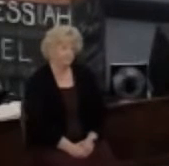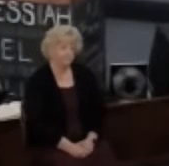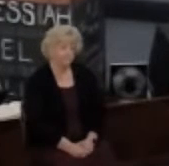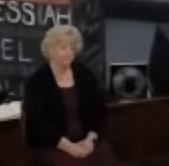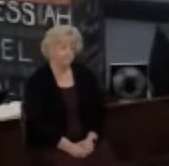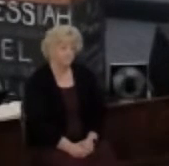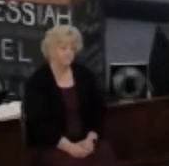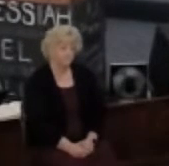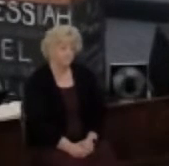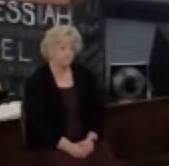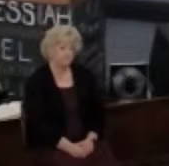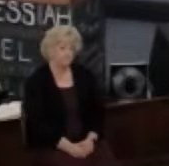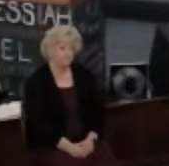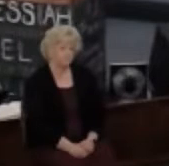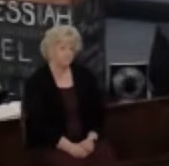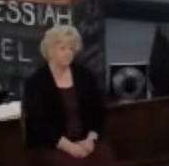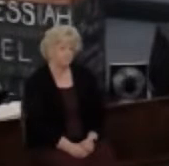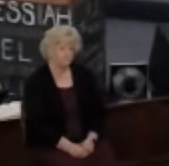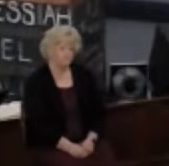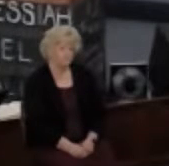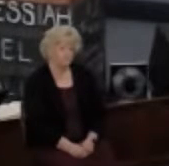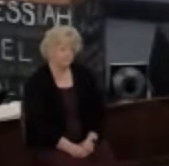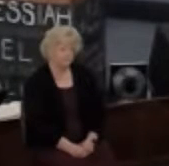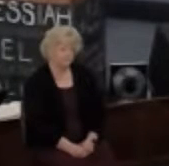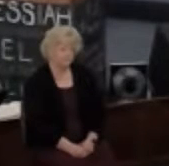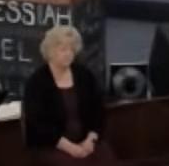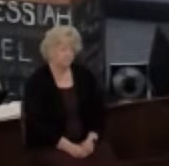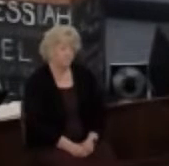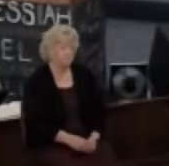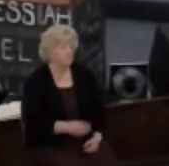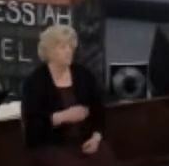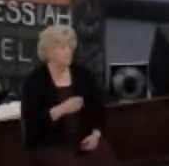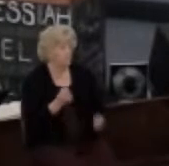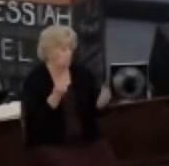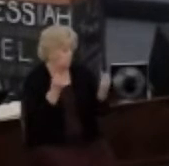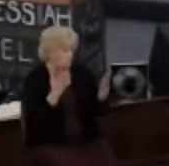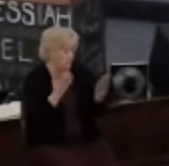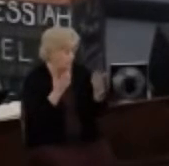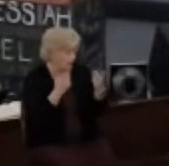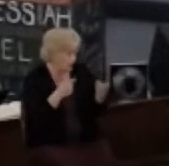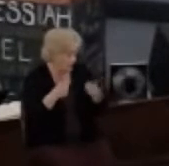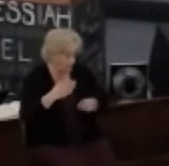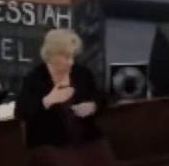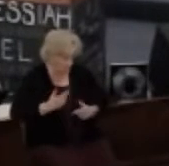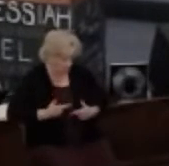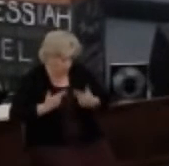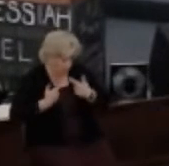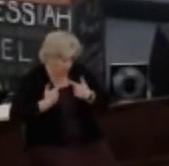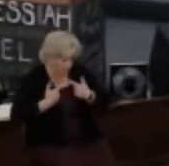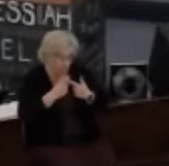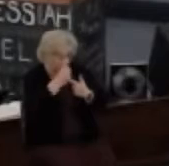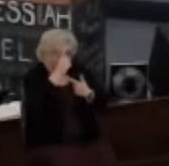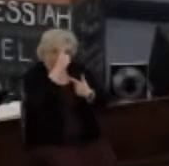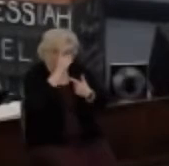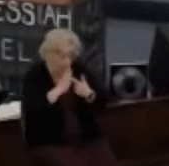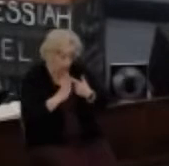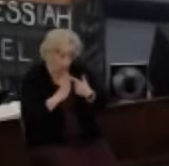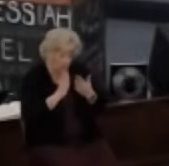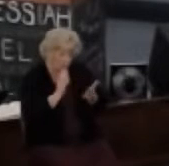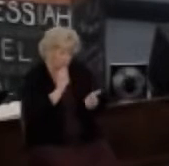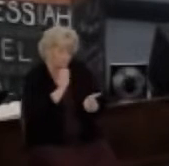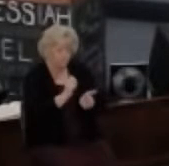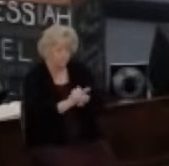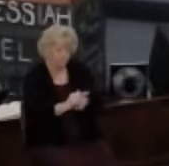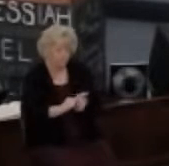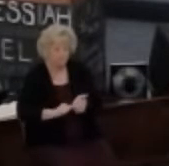I found out that when there are too many things in my life, God has a way of taking them, some of those